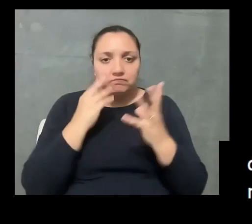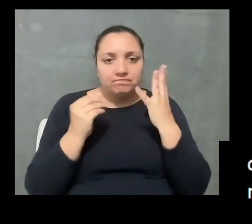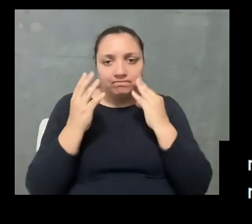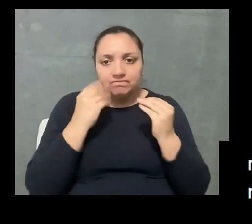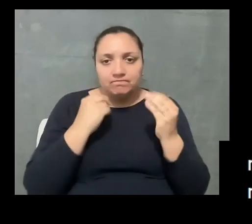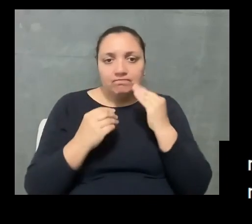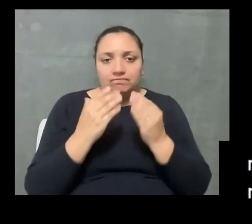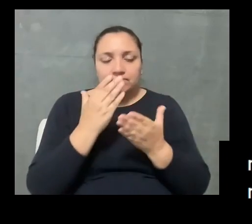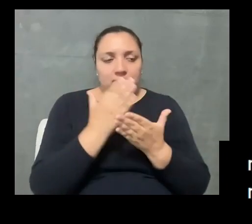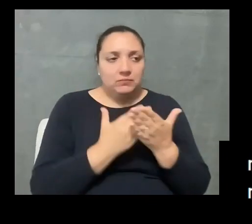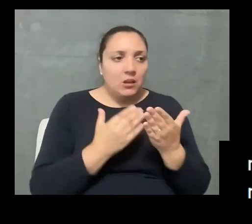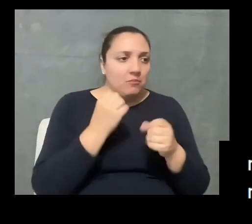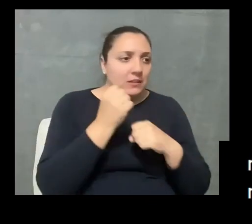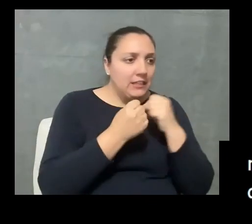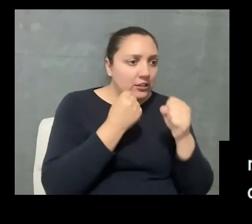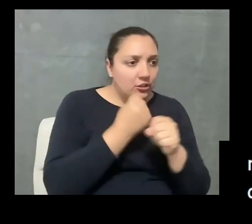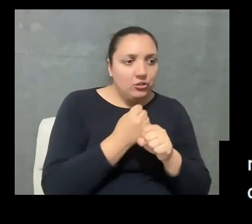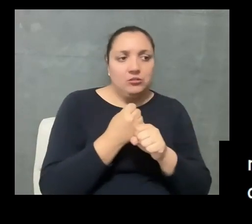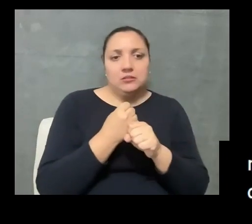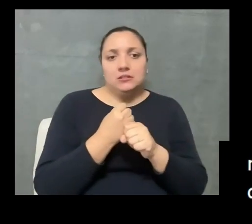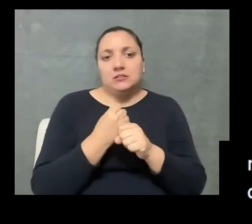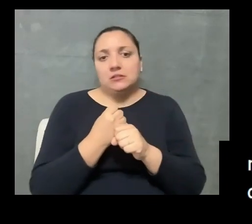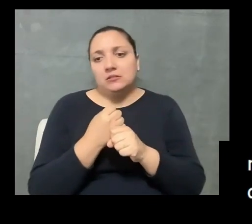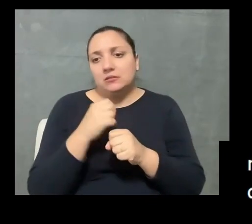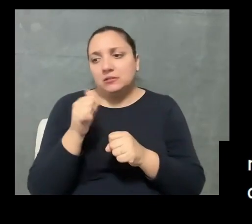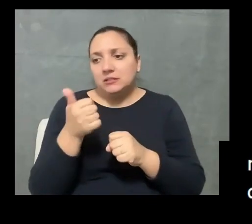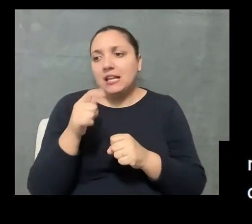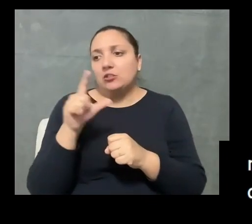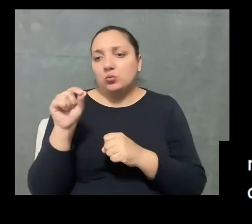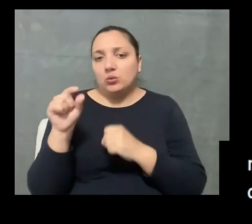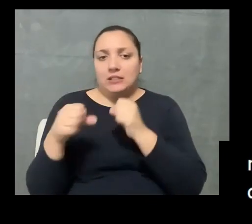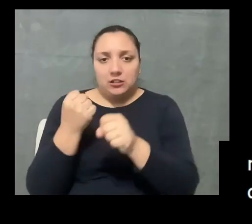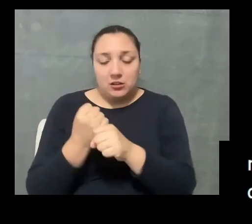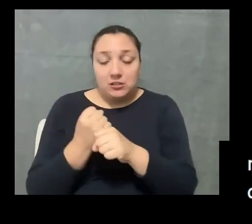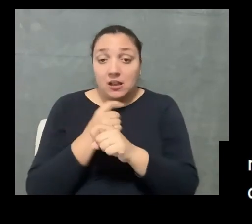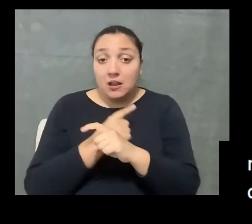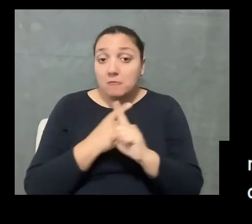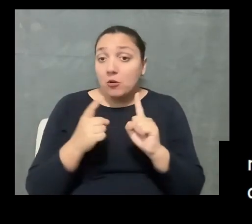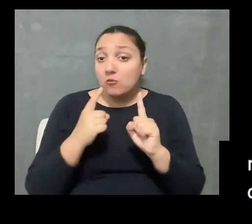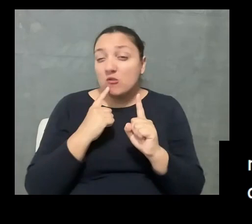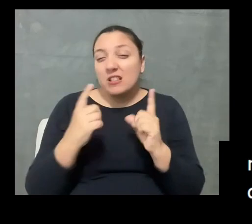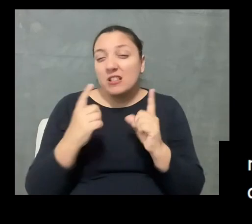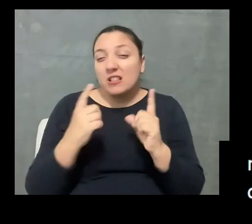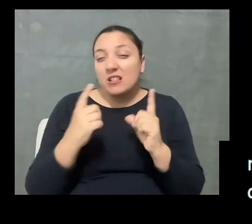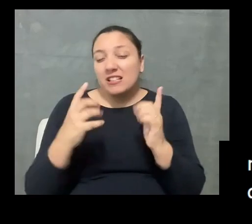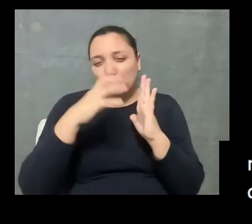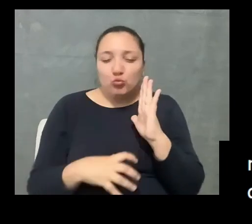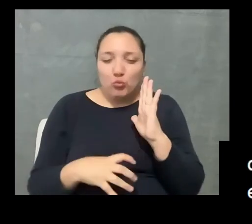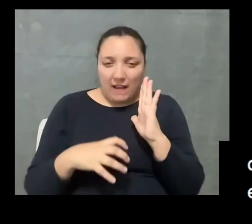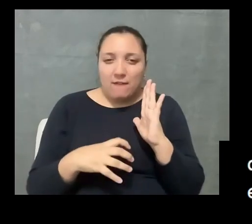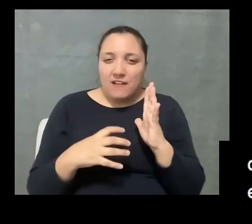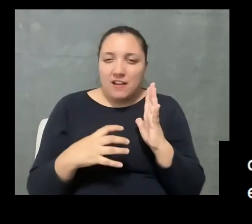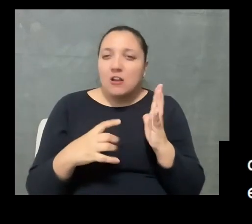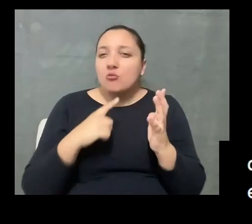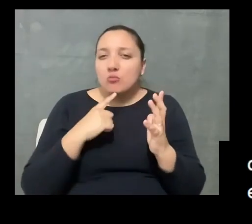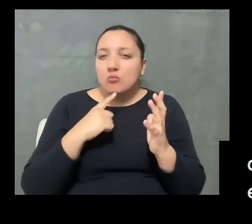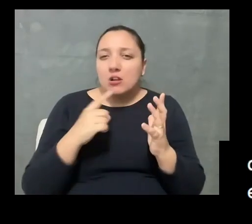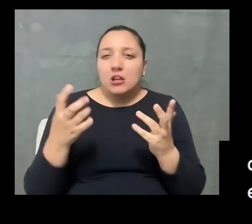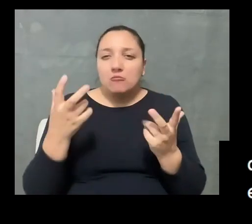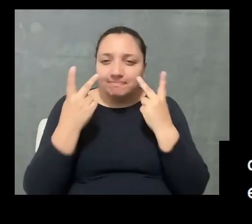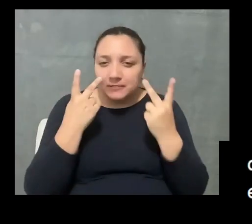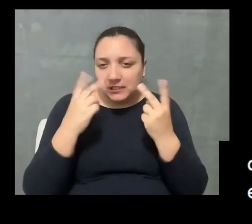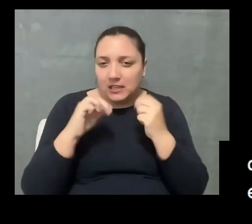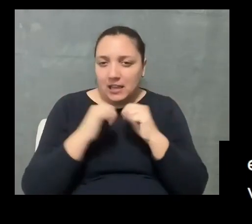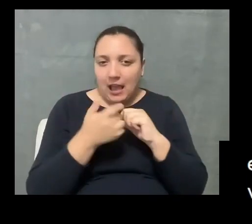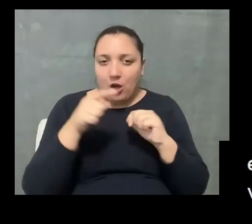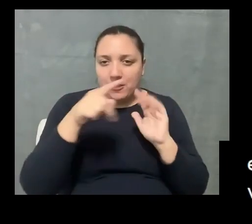years, some for several decades. But what you should know is that this is really a draft. We want to know how these principles land in your communities.